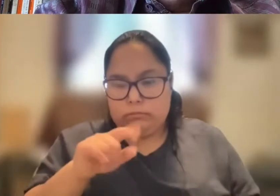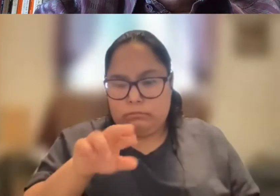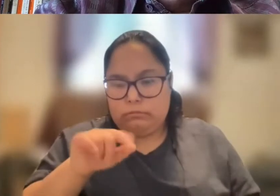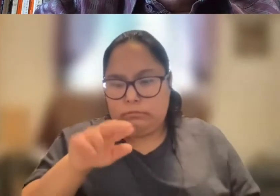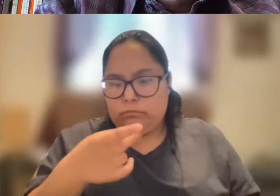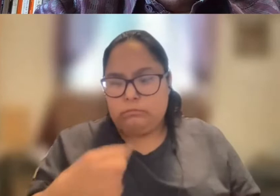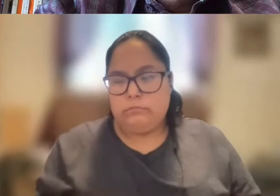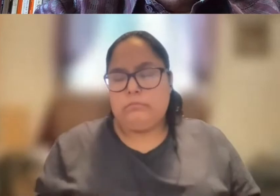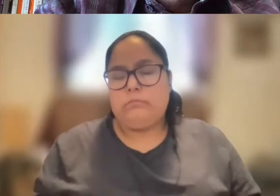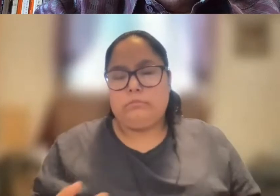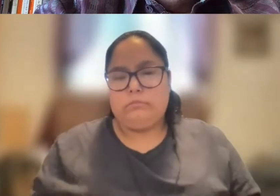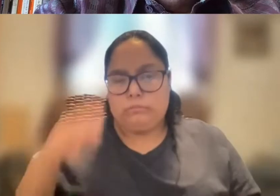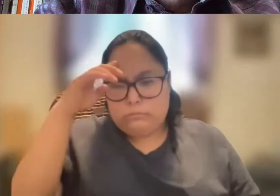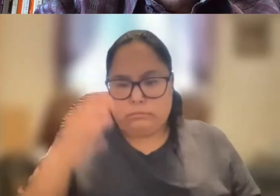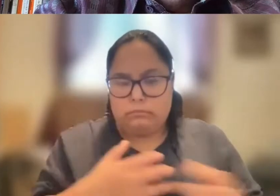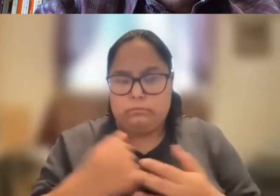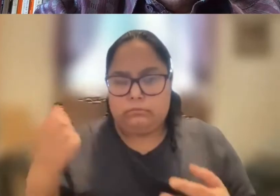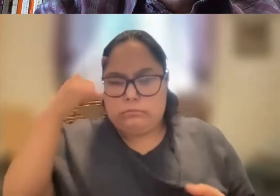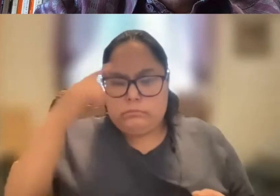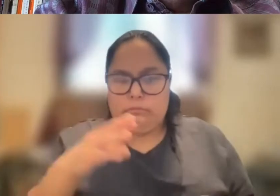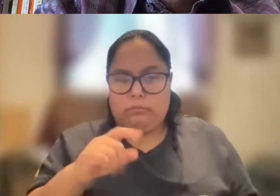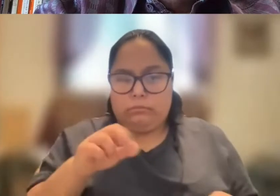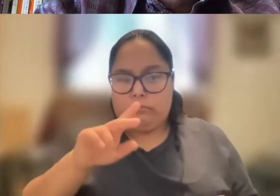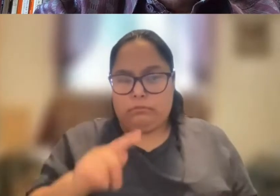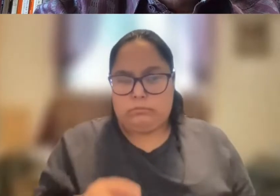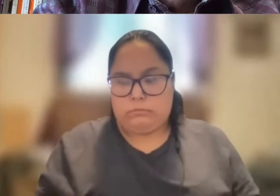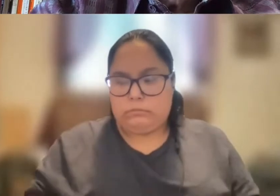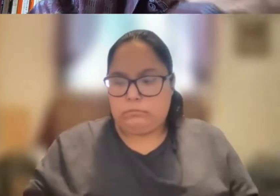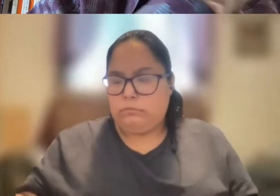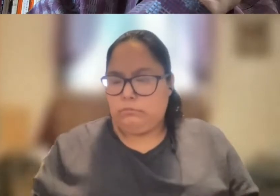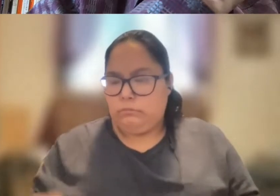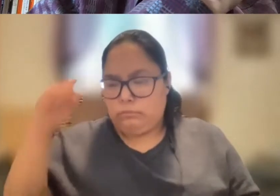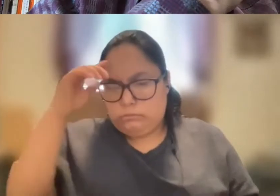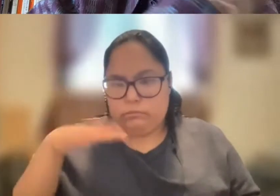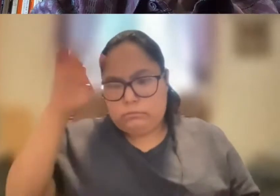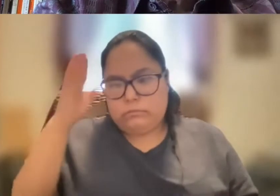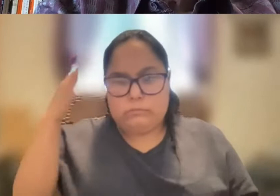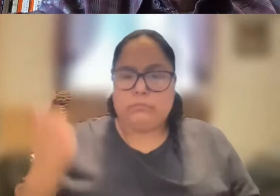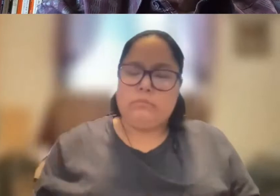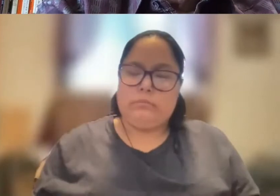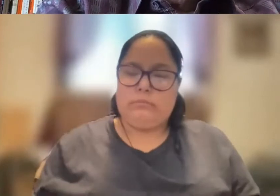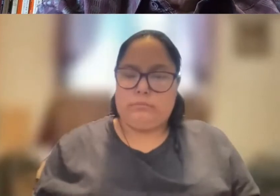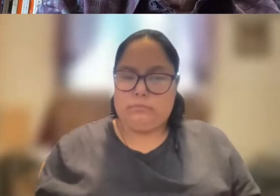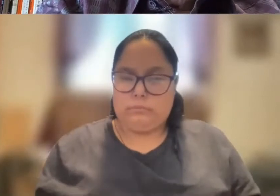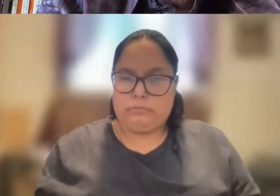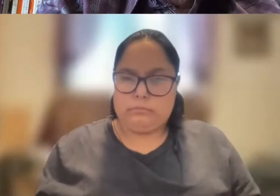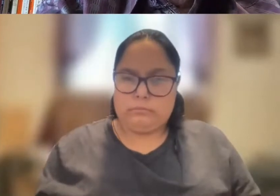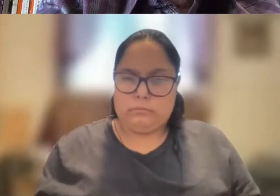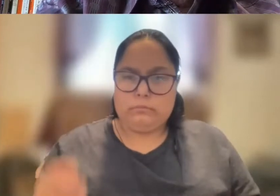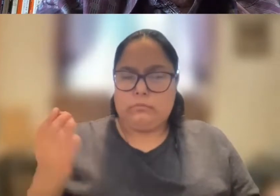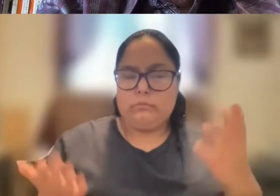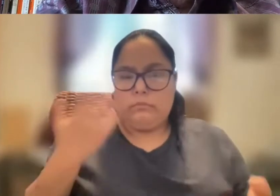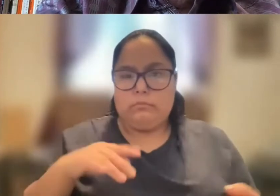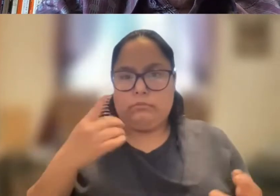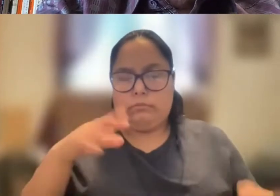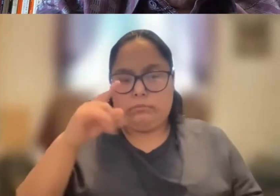And we seem to be missing that mark, and I don't know why. maybe they're just